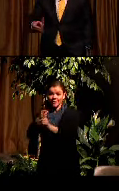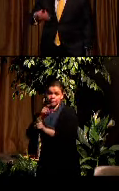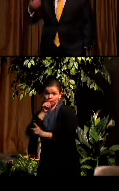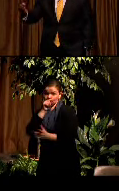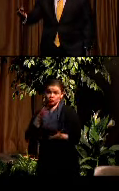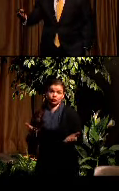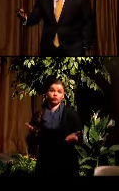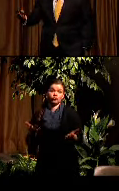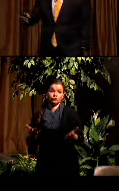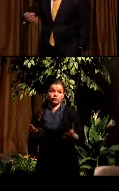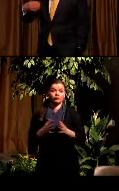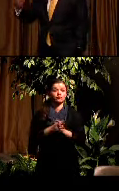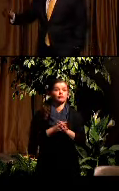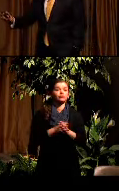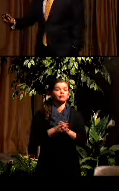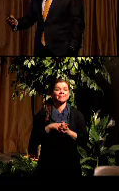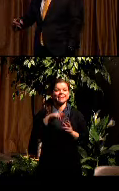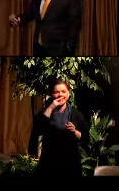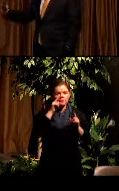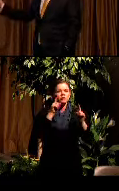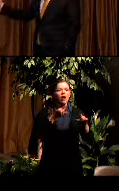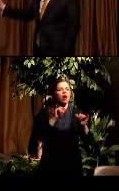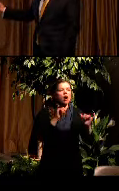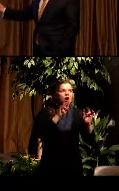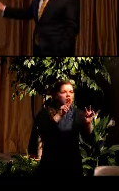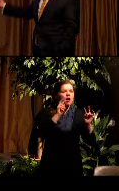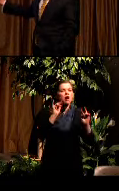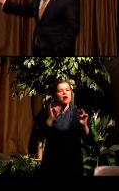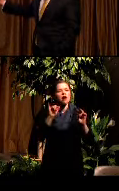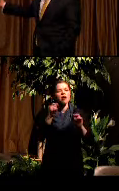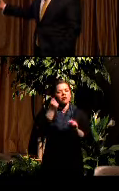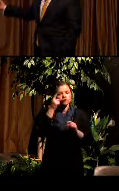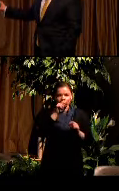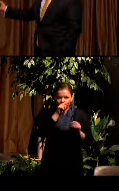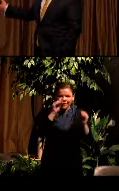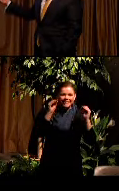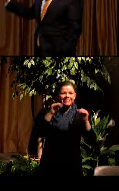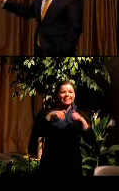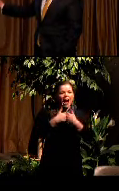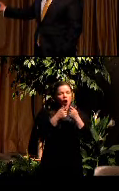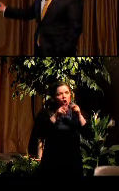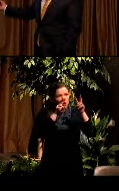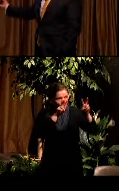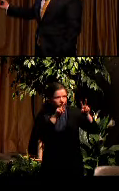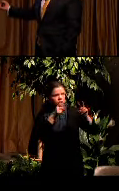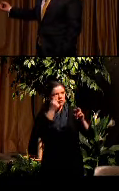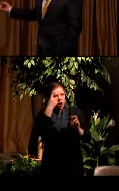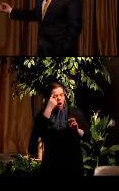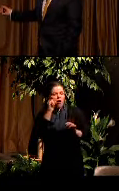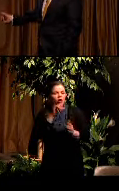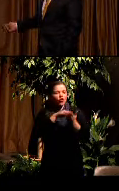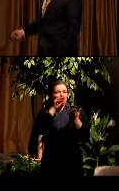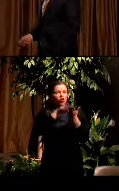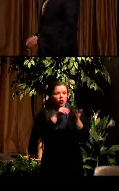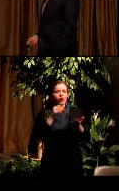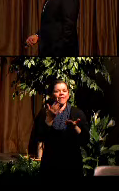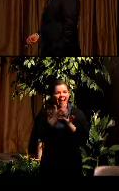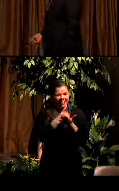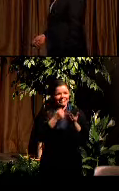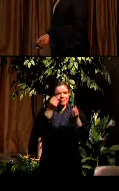and we teach them how to watch these birds, collect data. We've published 30, 40 papers with these citizen